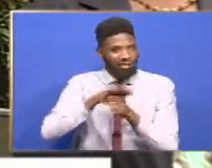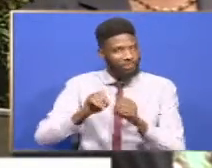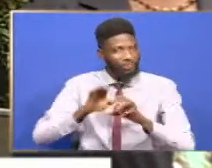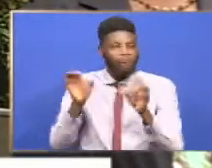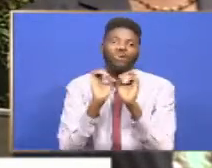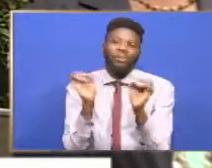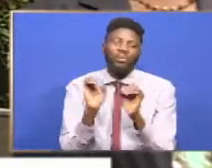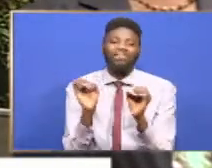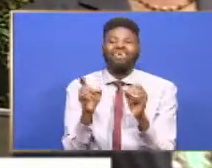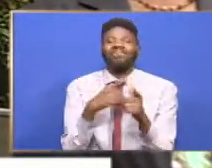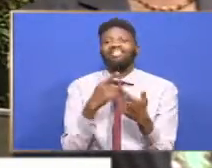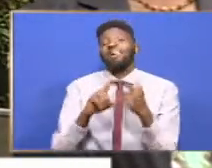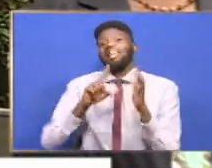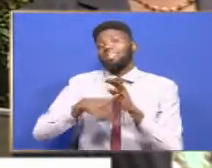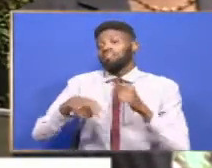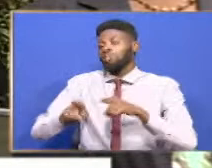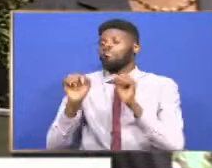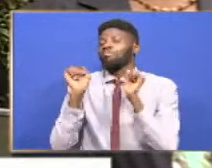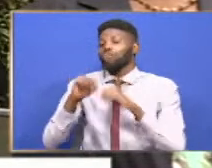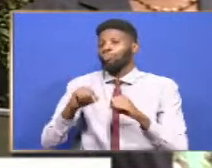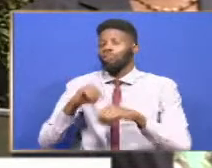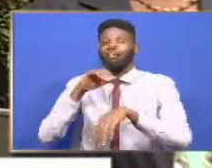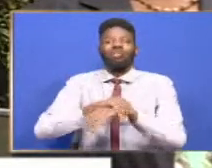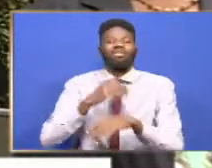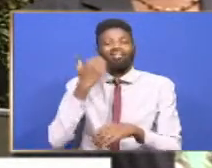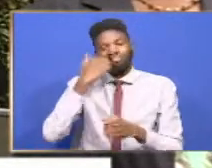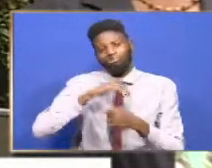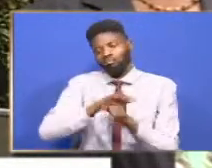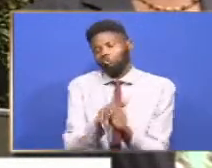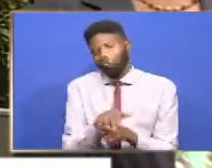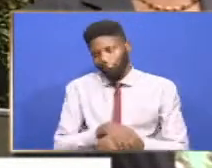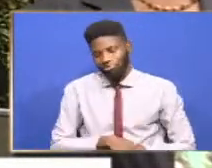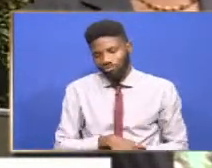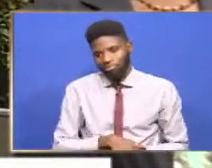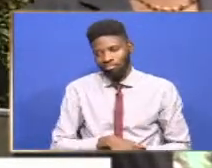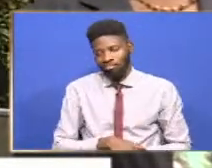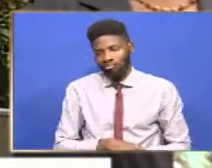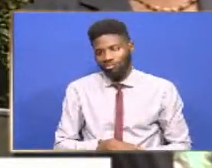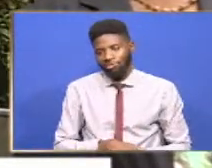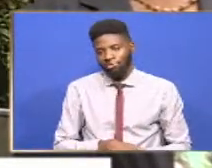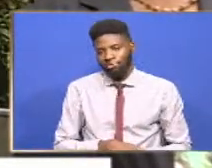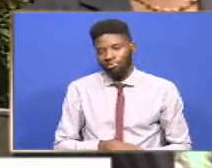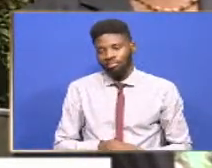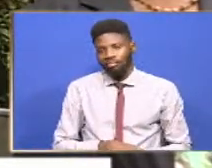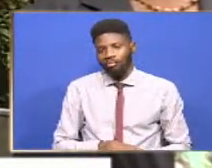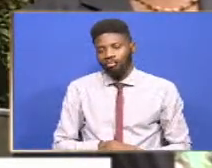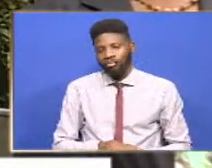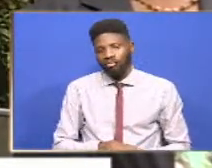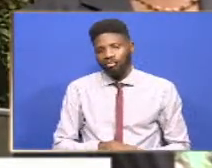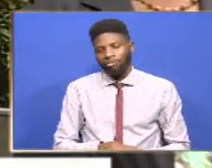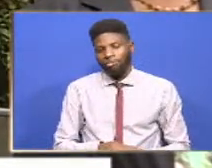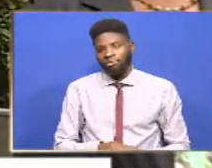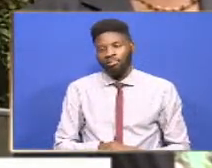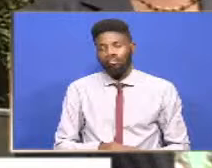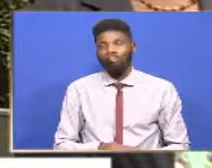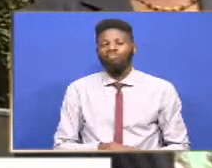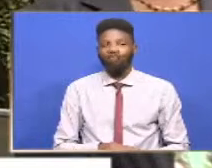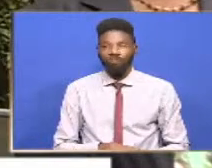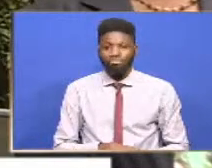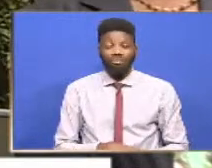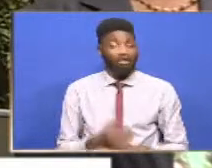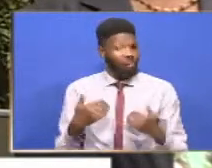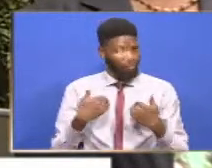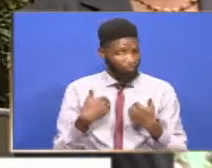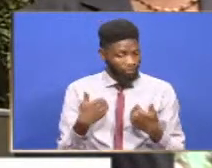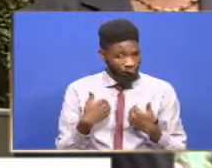will be able to expose a larger proportion of the population. The conditions,